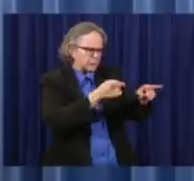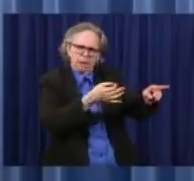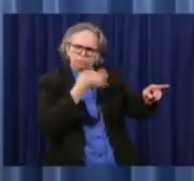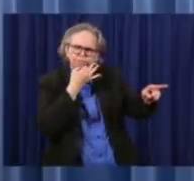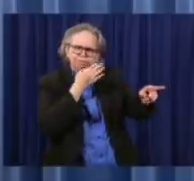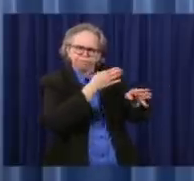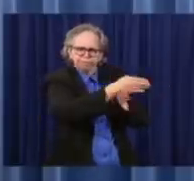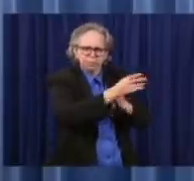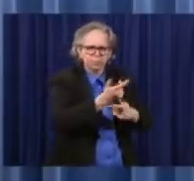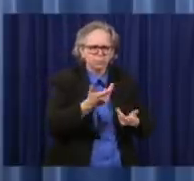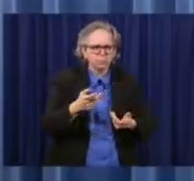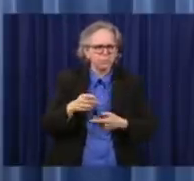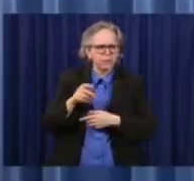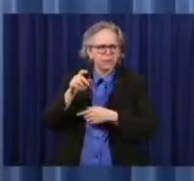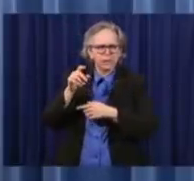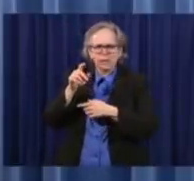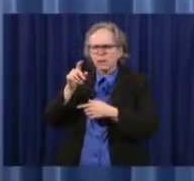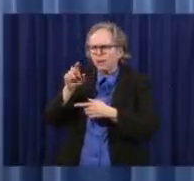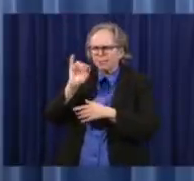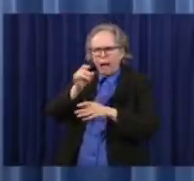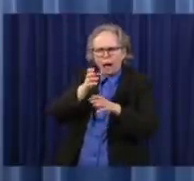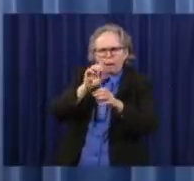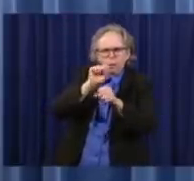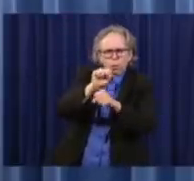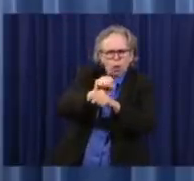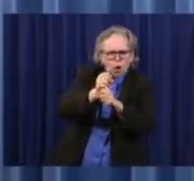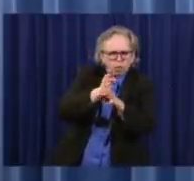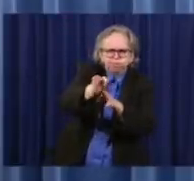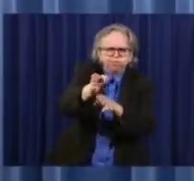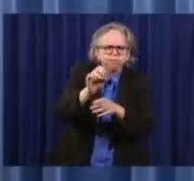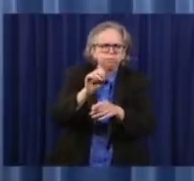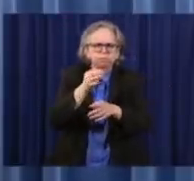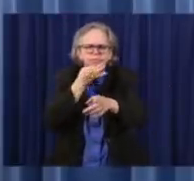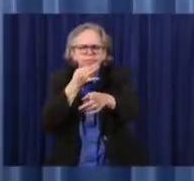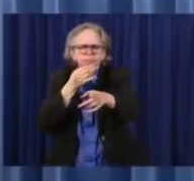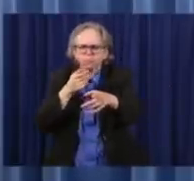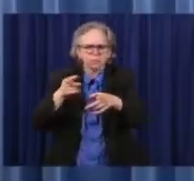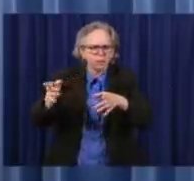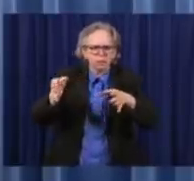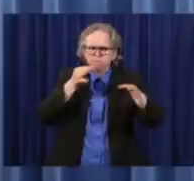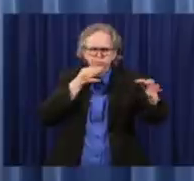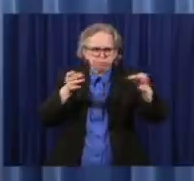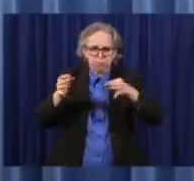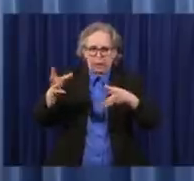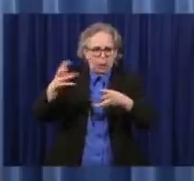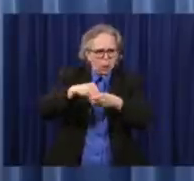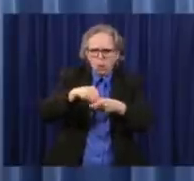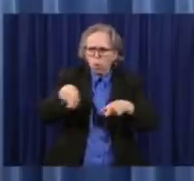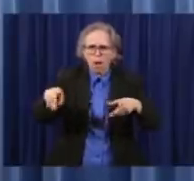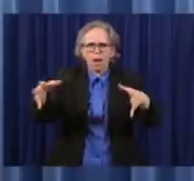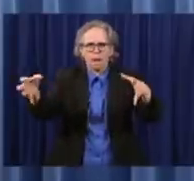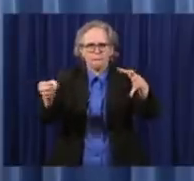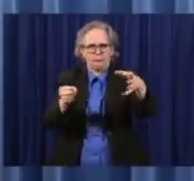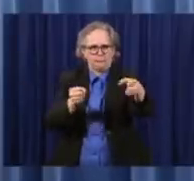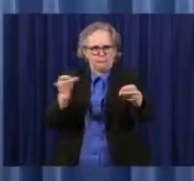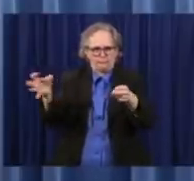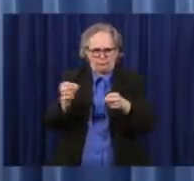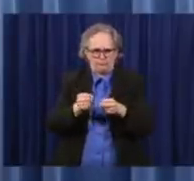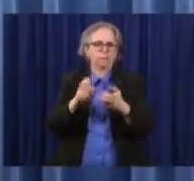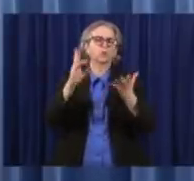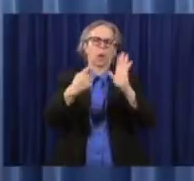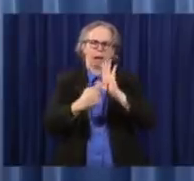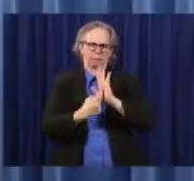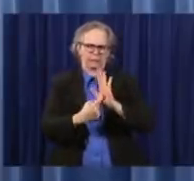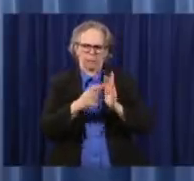particular trade, people who do this themselves. For example, we put together a group